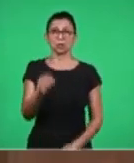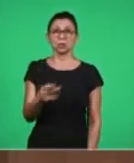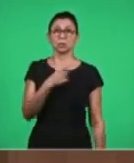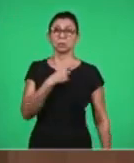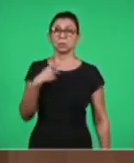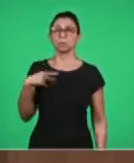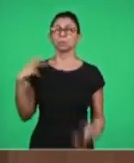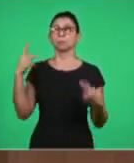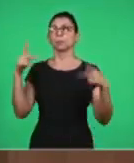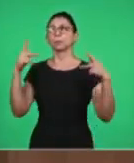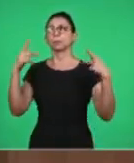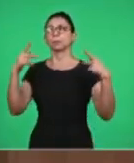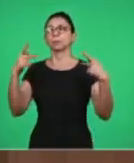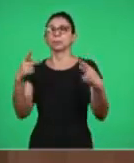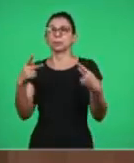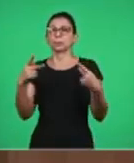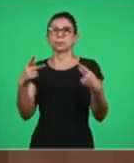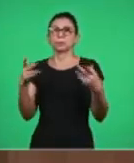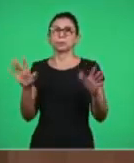the preacher.